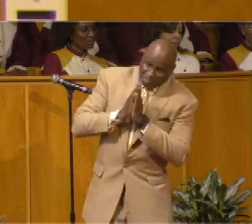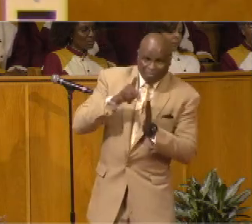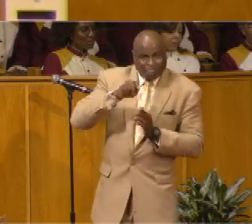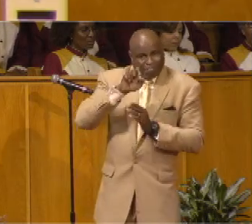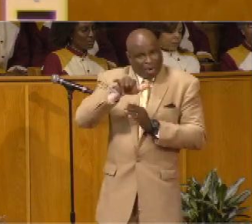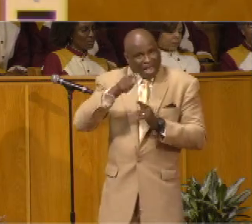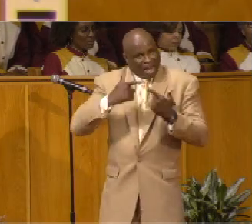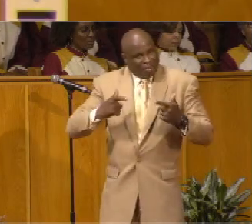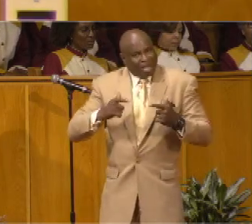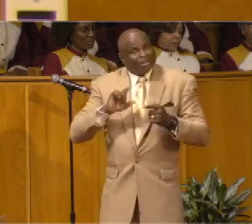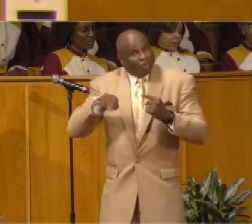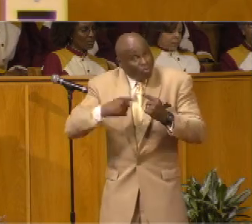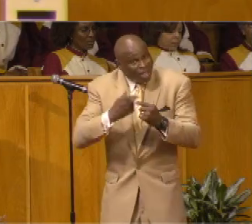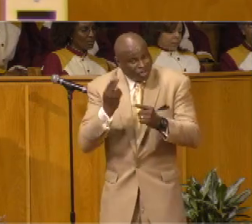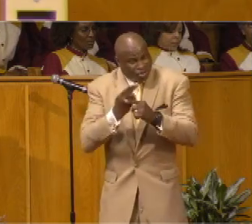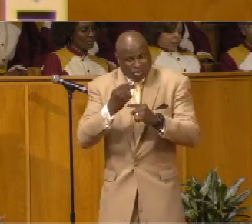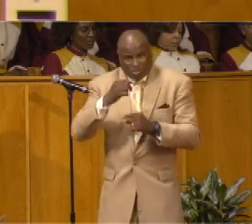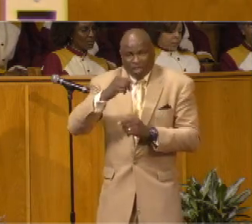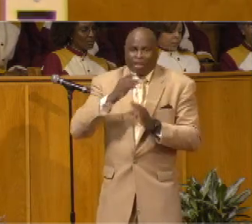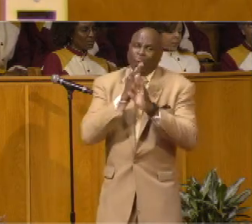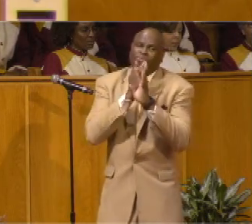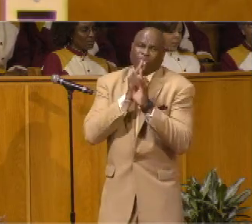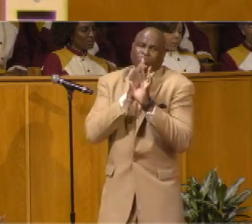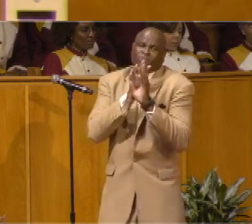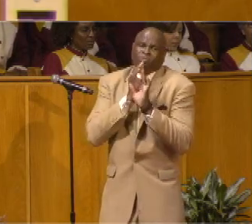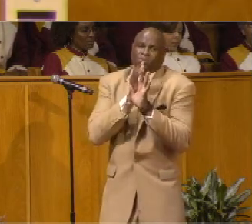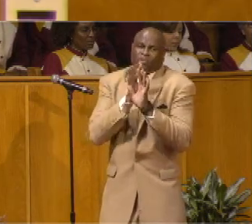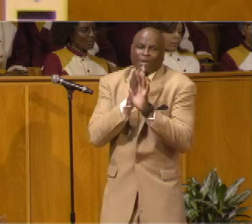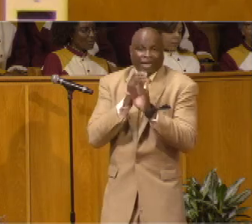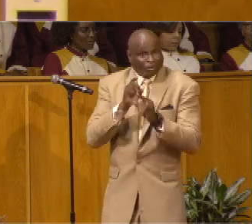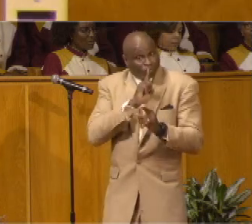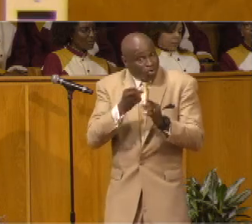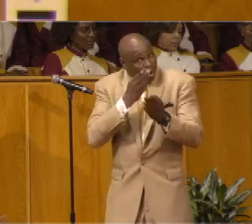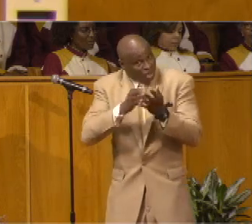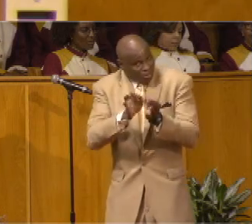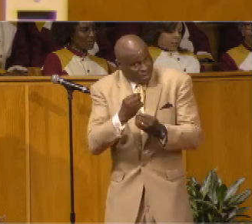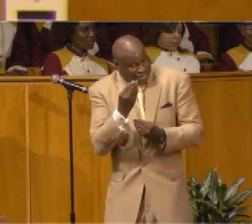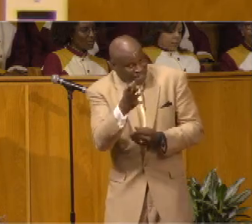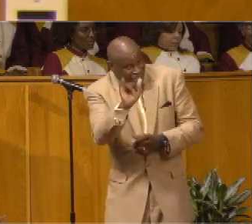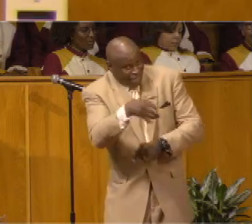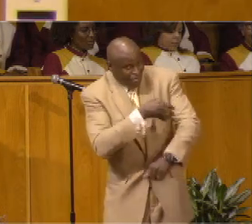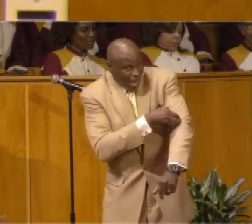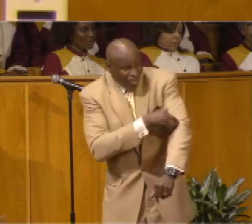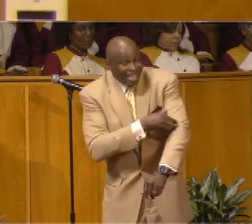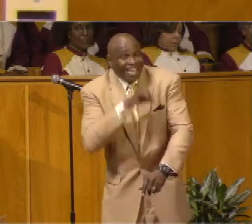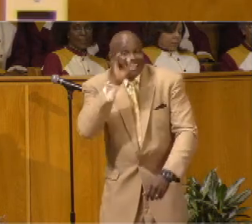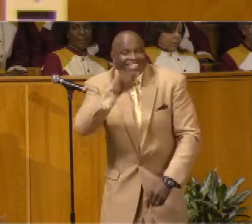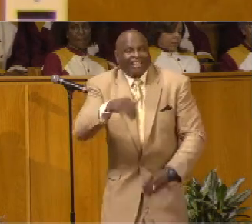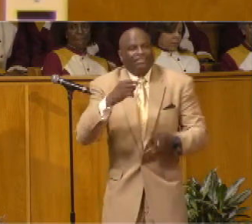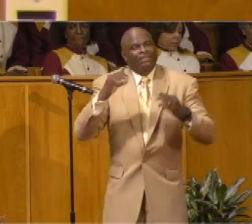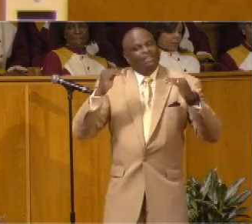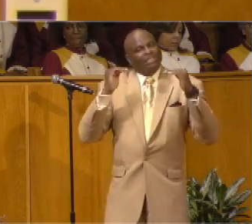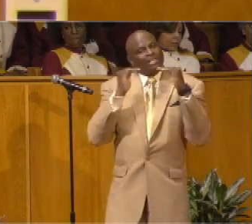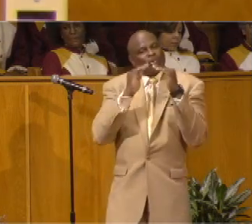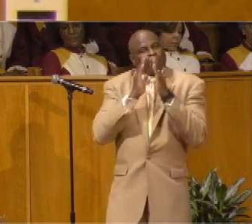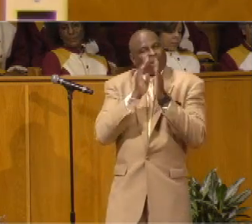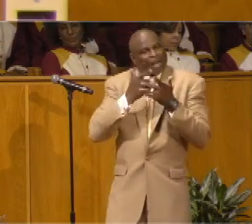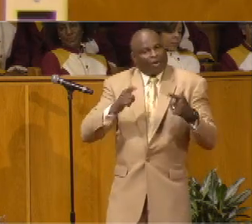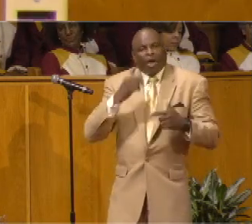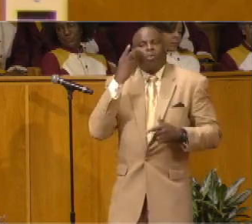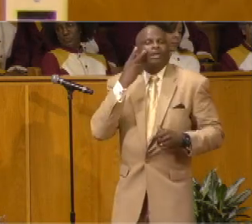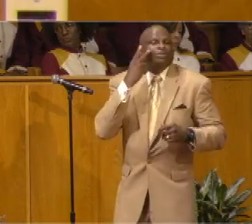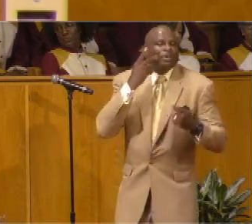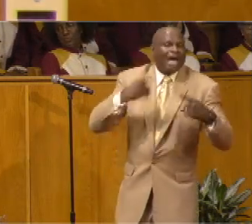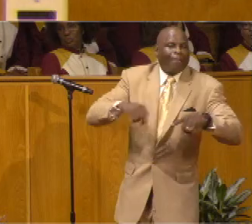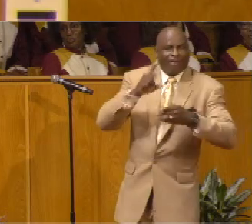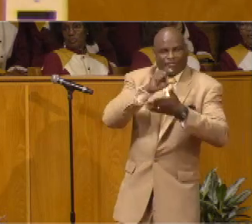That when glossolalia is authentic of the Holy Spirit, it is prayer language. Watch what he says